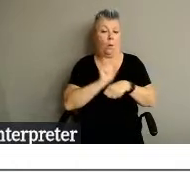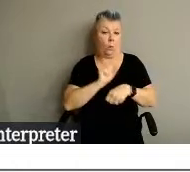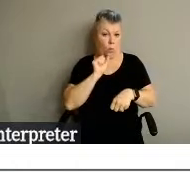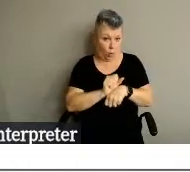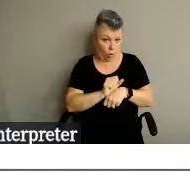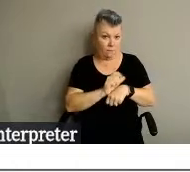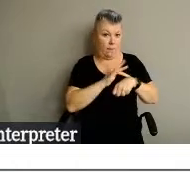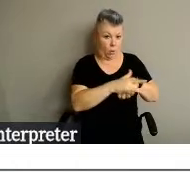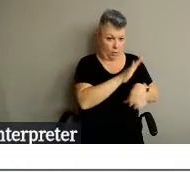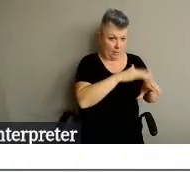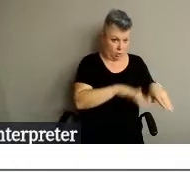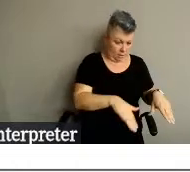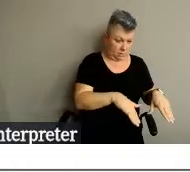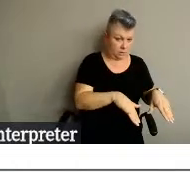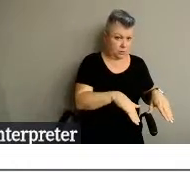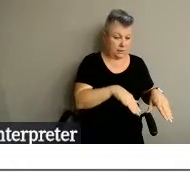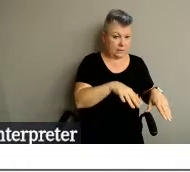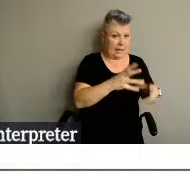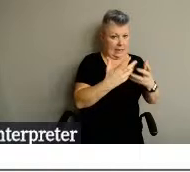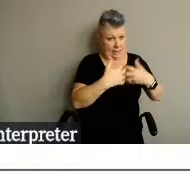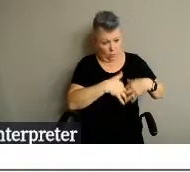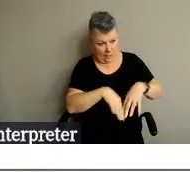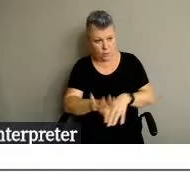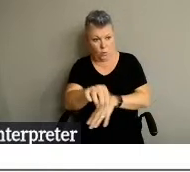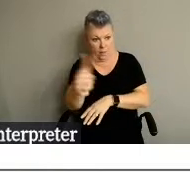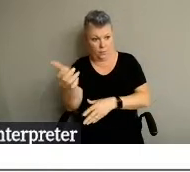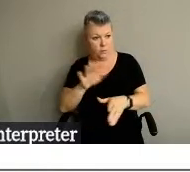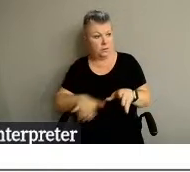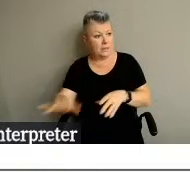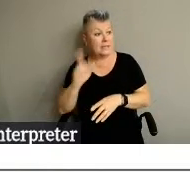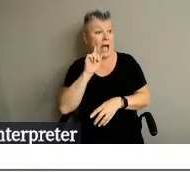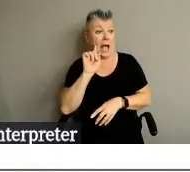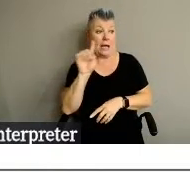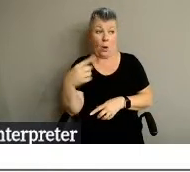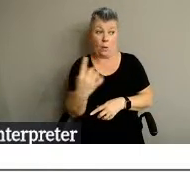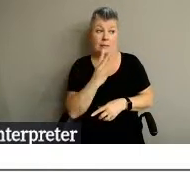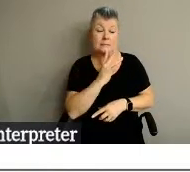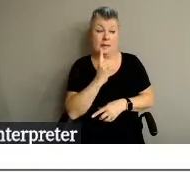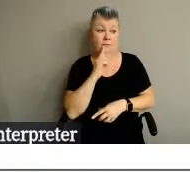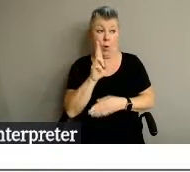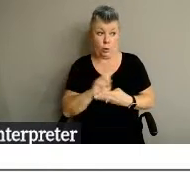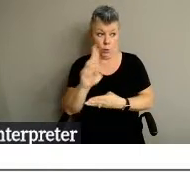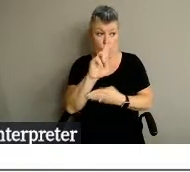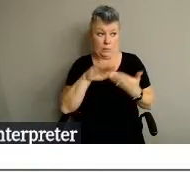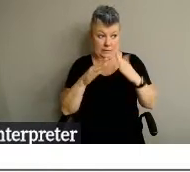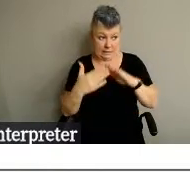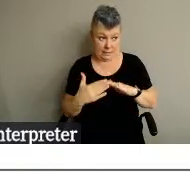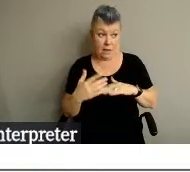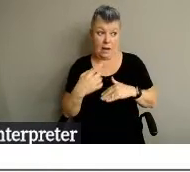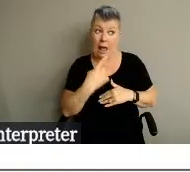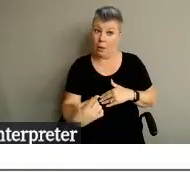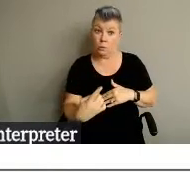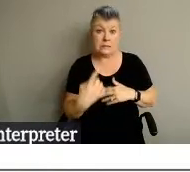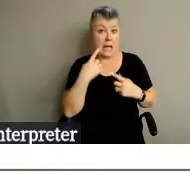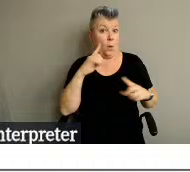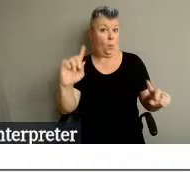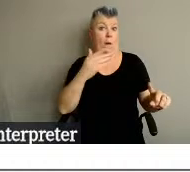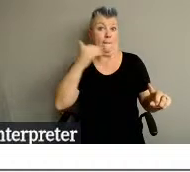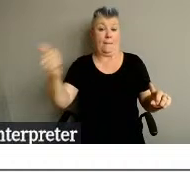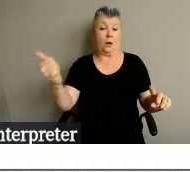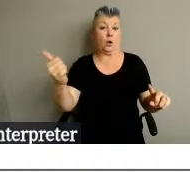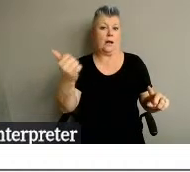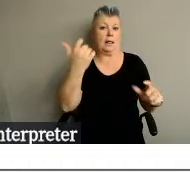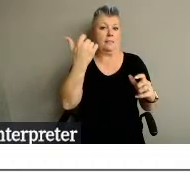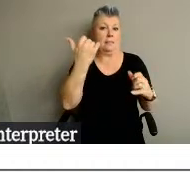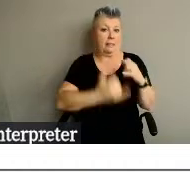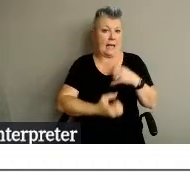areas as well. And I can only speak for one coalition district. And I'd say it worked better the last few years